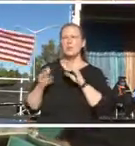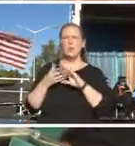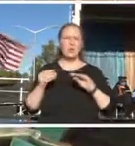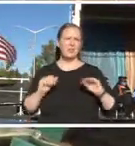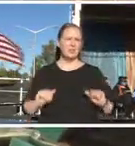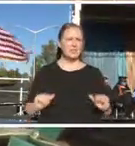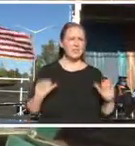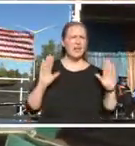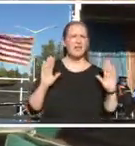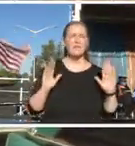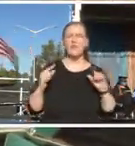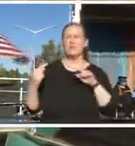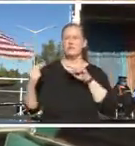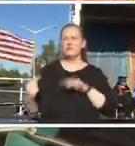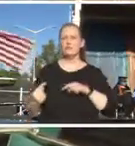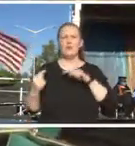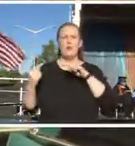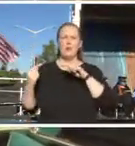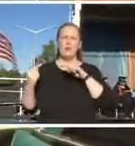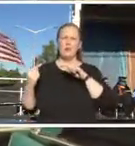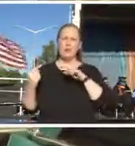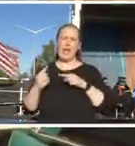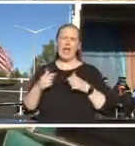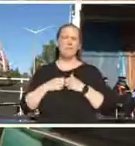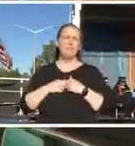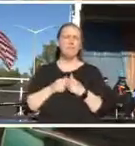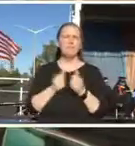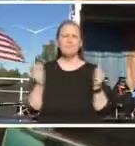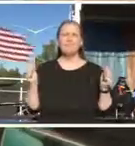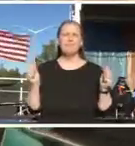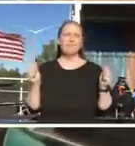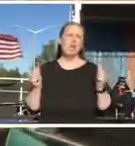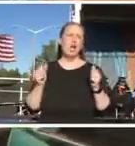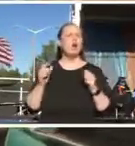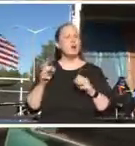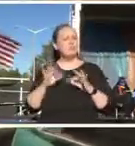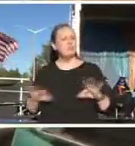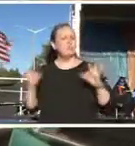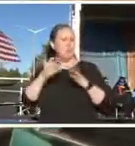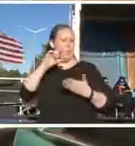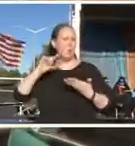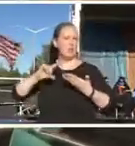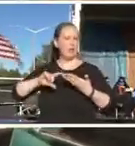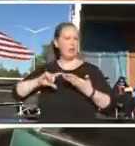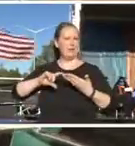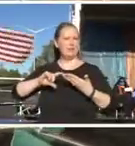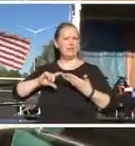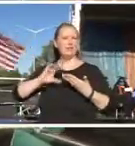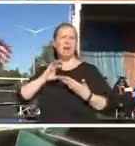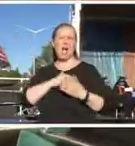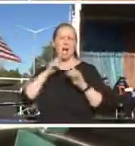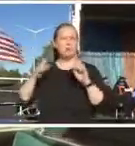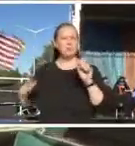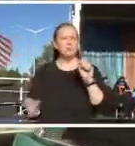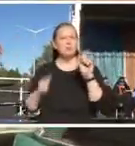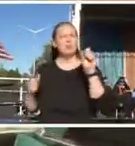sacrifice, struggle, and vulnerability are important to recognize in our quest for